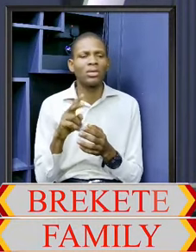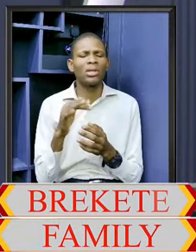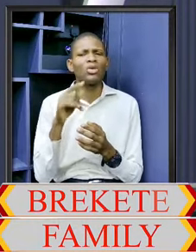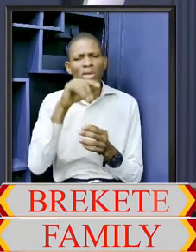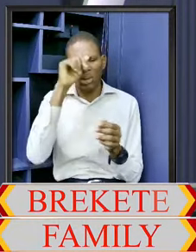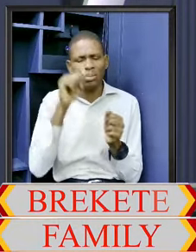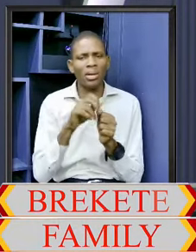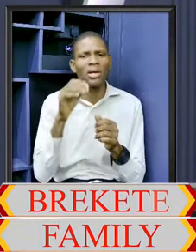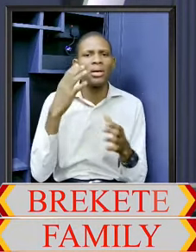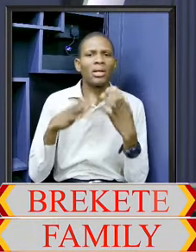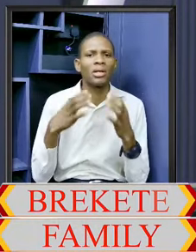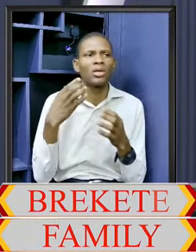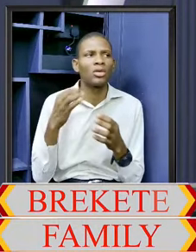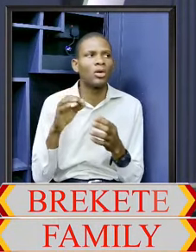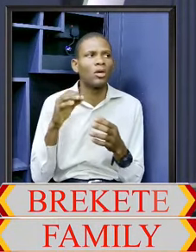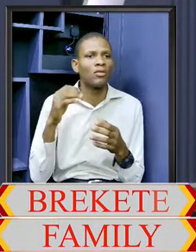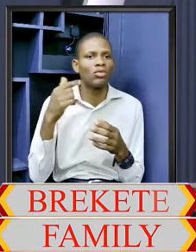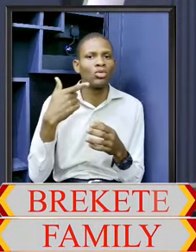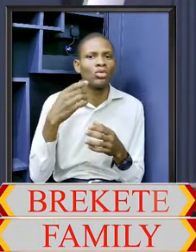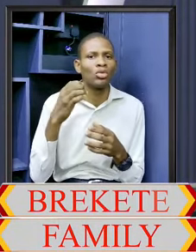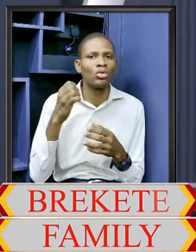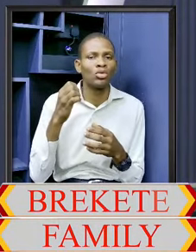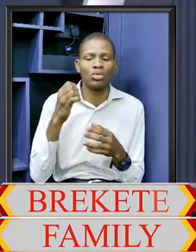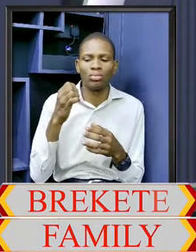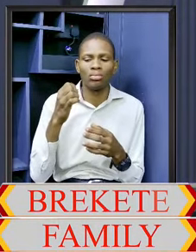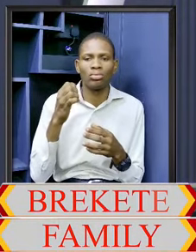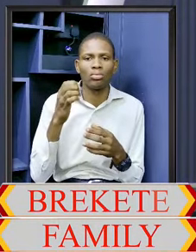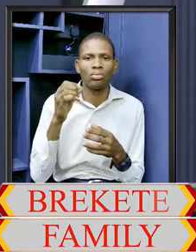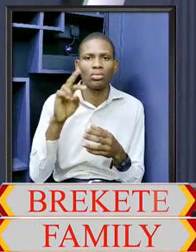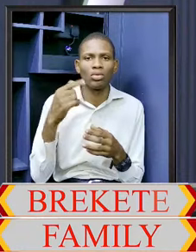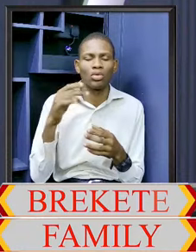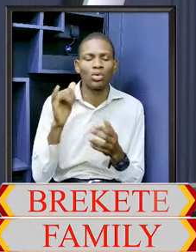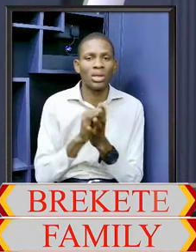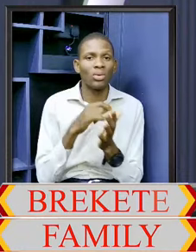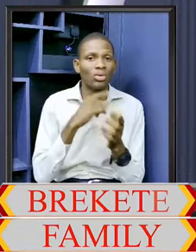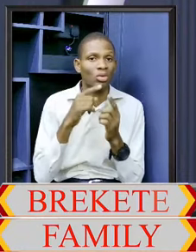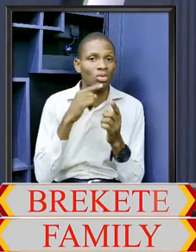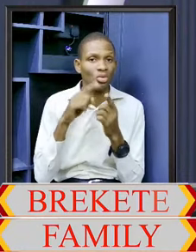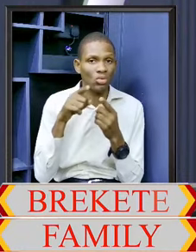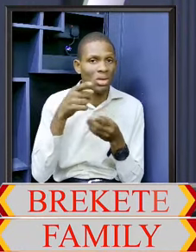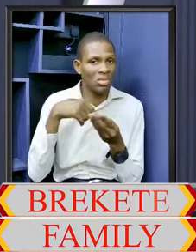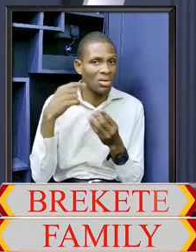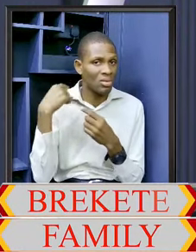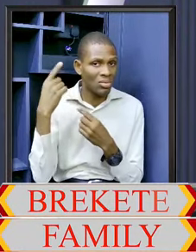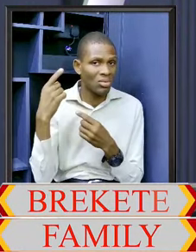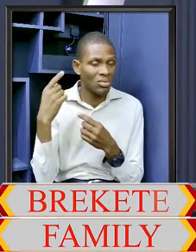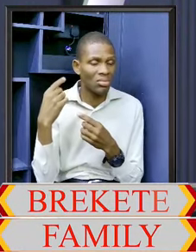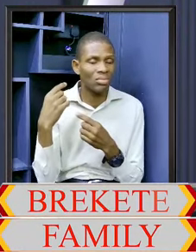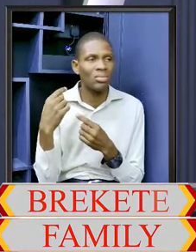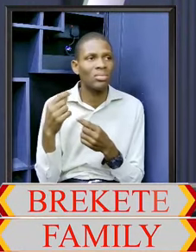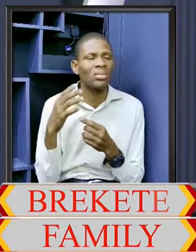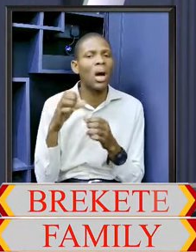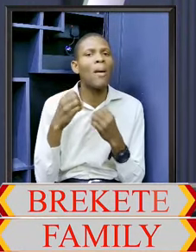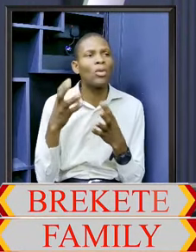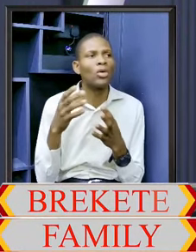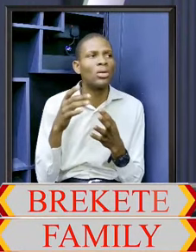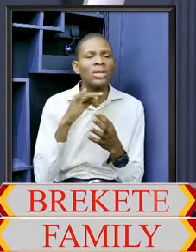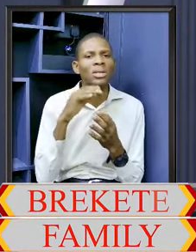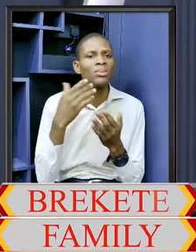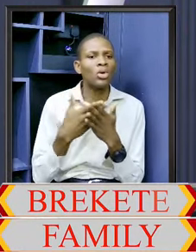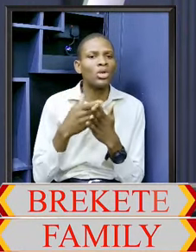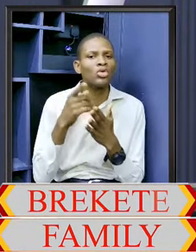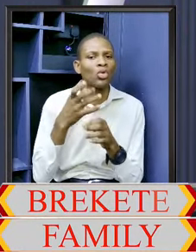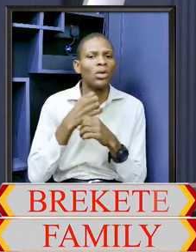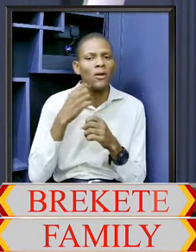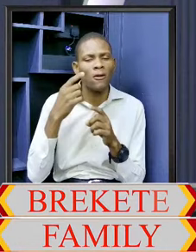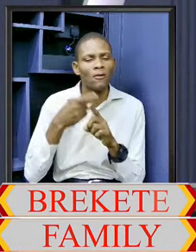You remember the case of George Abo, where we've been talk with you for a long time now? Yes, sir. How much be the money where